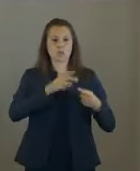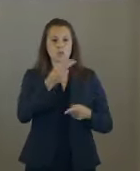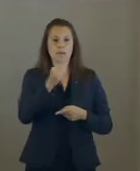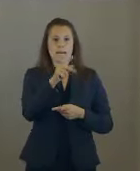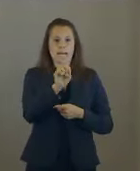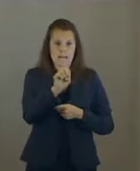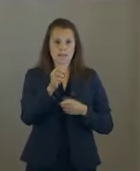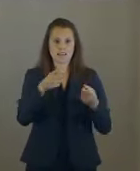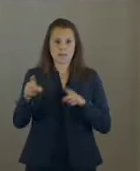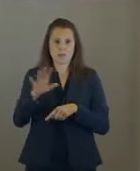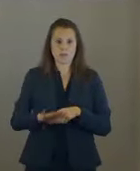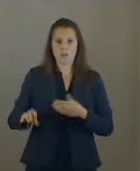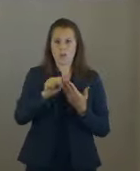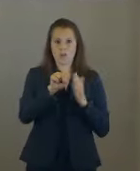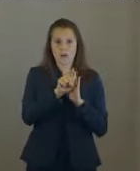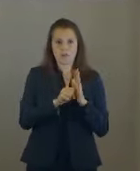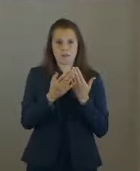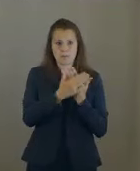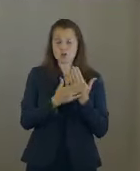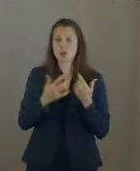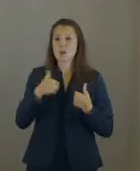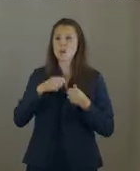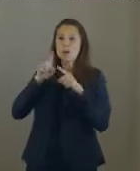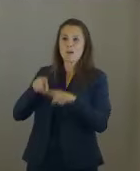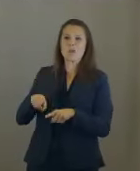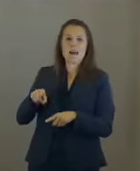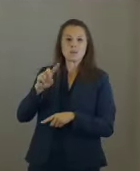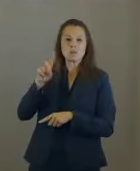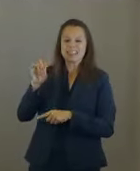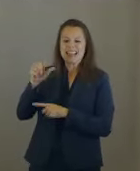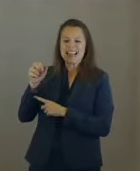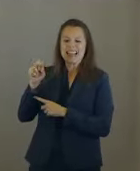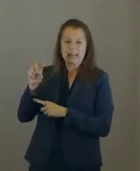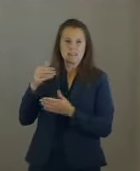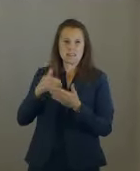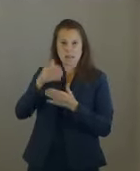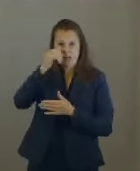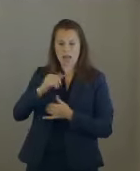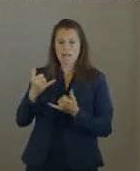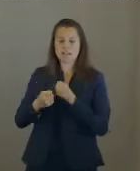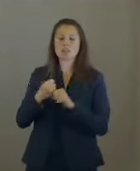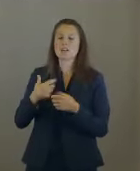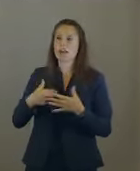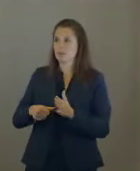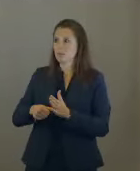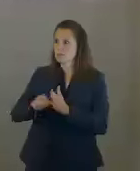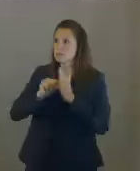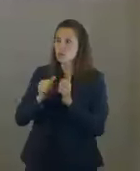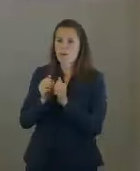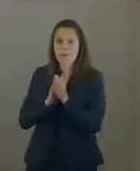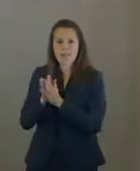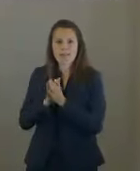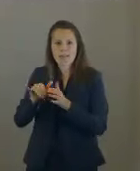the state. Secretary Laura and myself attended a session in Zeeland earlier this year, and I continue to be impressed with the proactive work